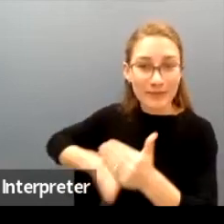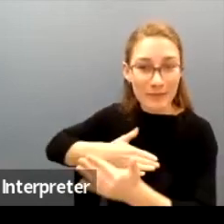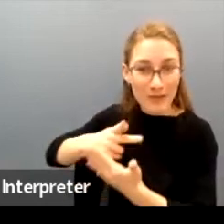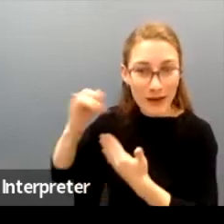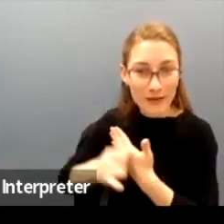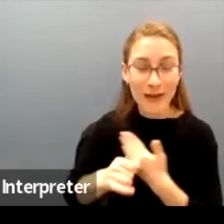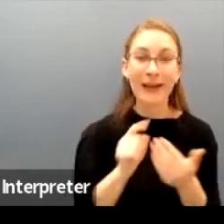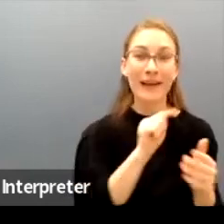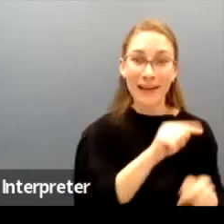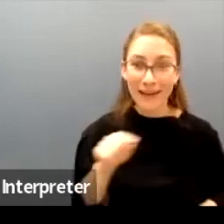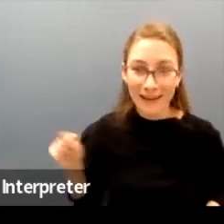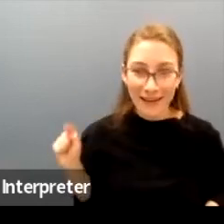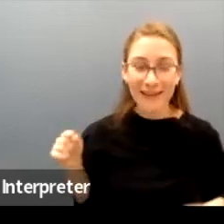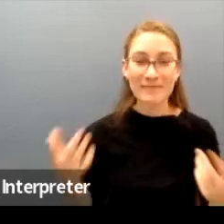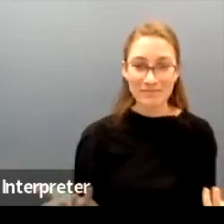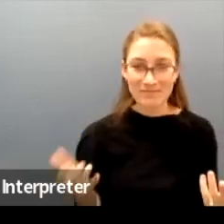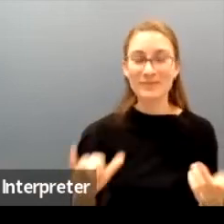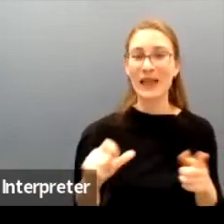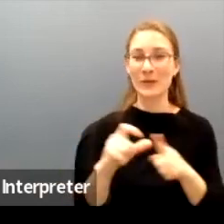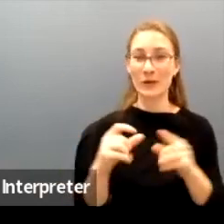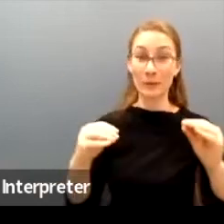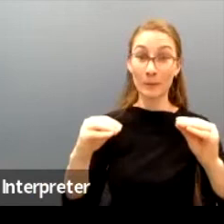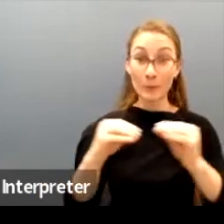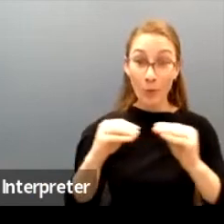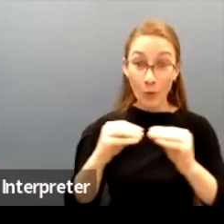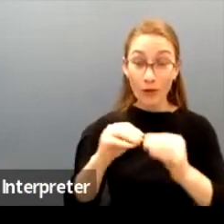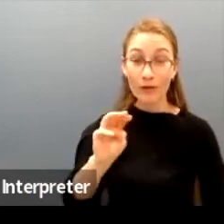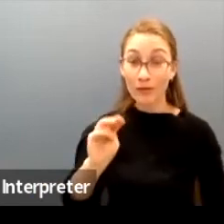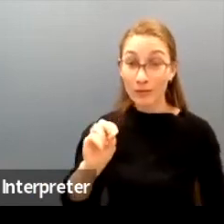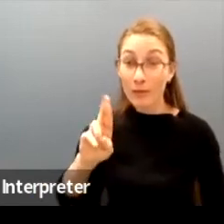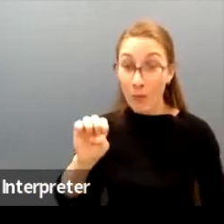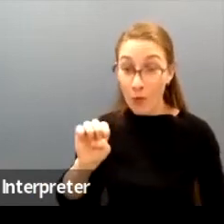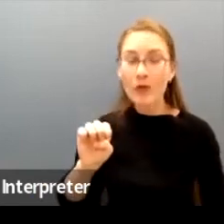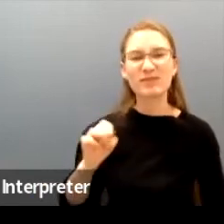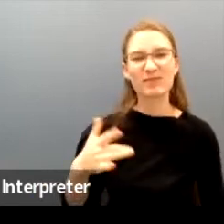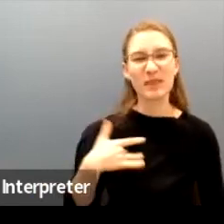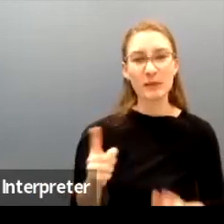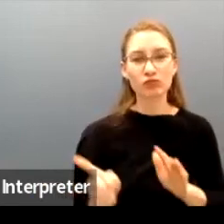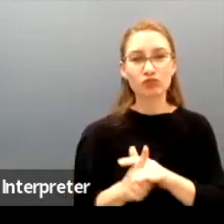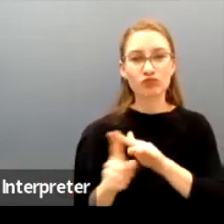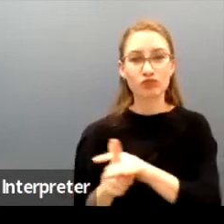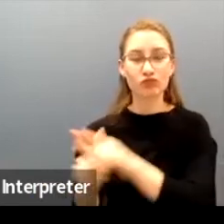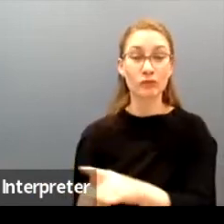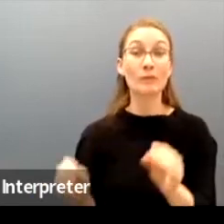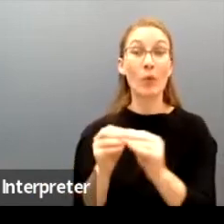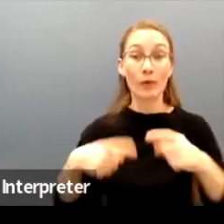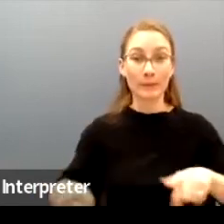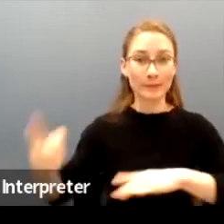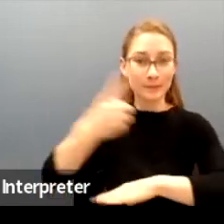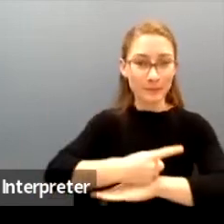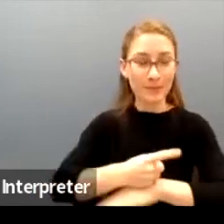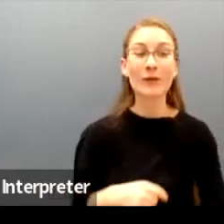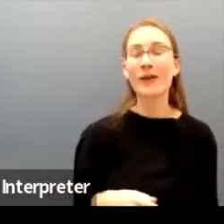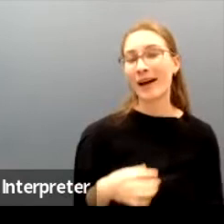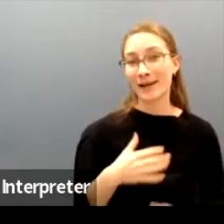word to be within our language on a daily basis versus Disney. So I always like to ask, which word is core and which word is fringe?